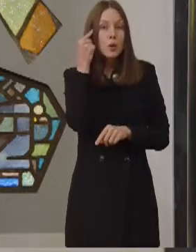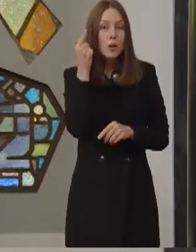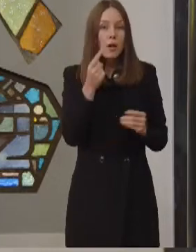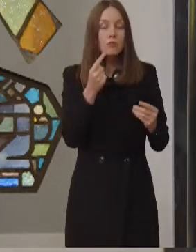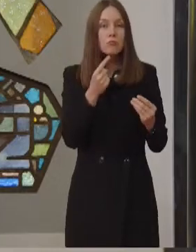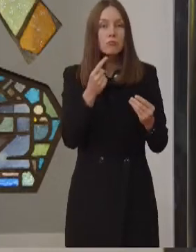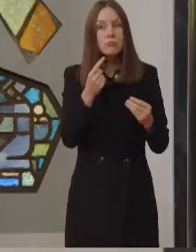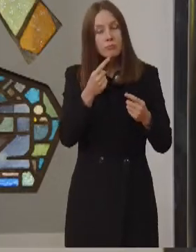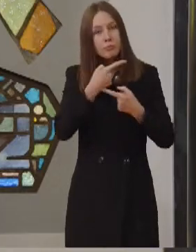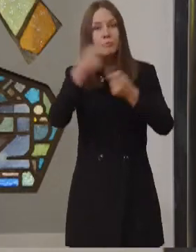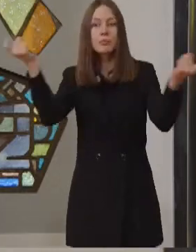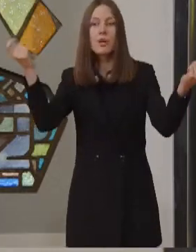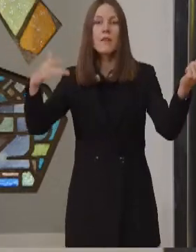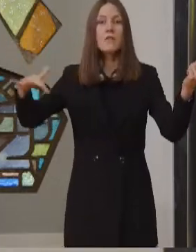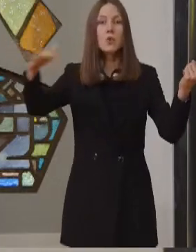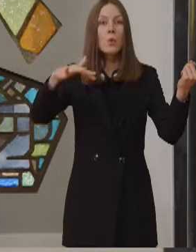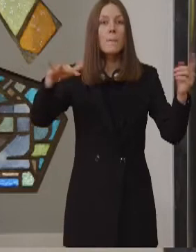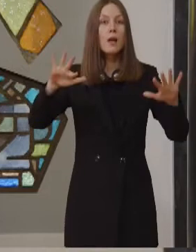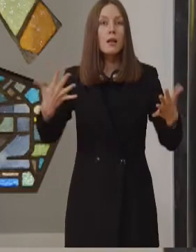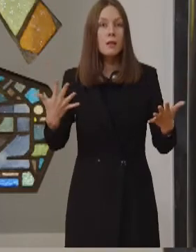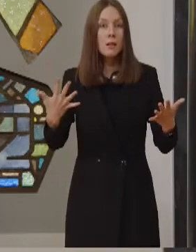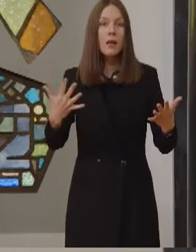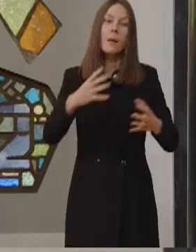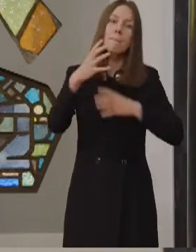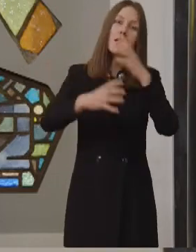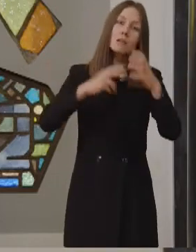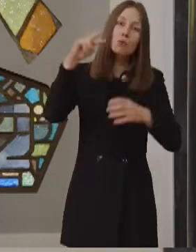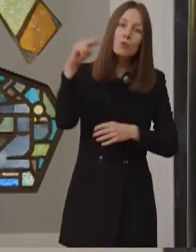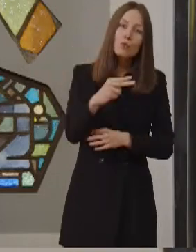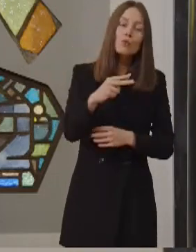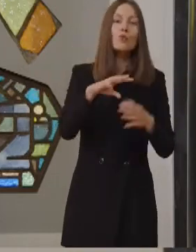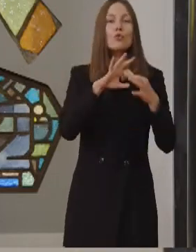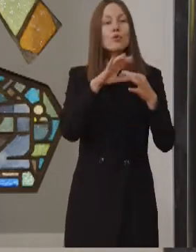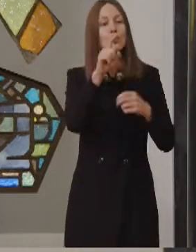what is the message of this law for the society